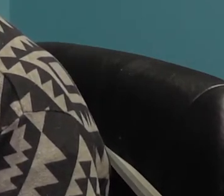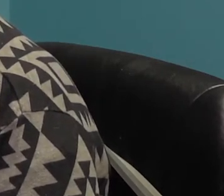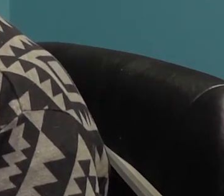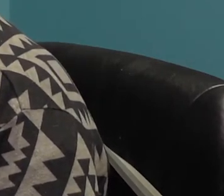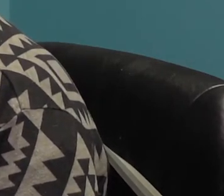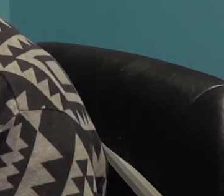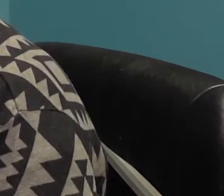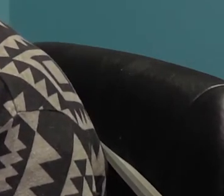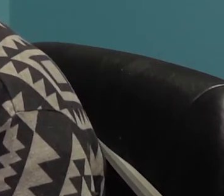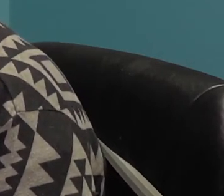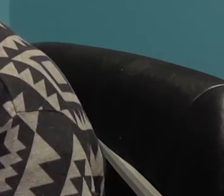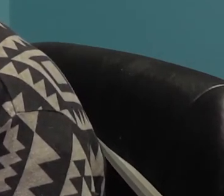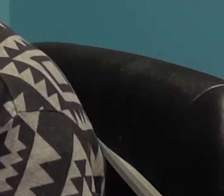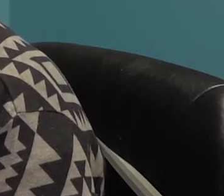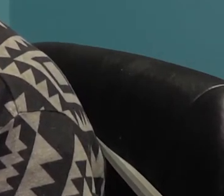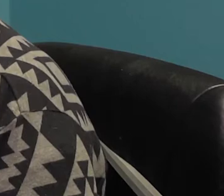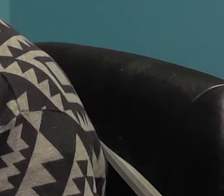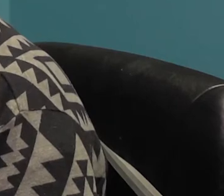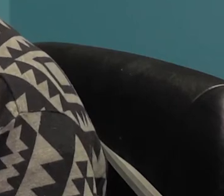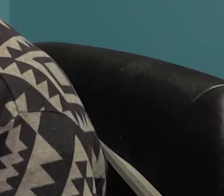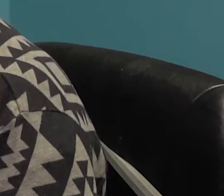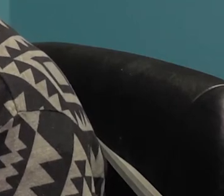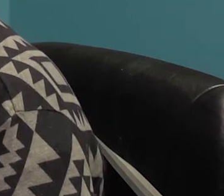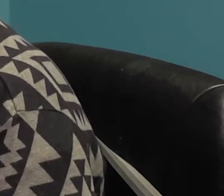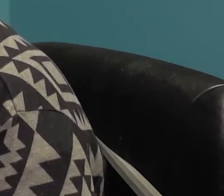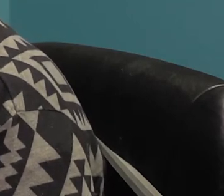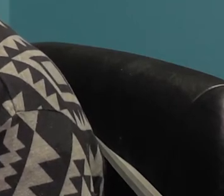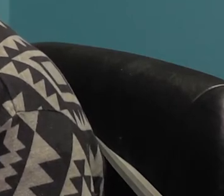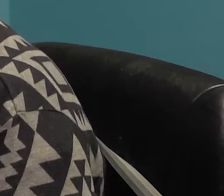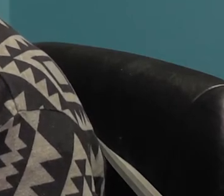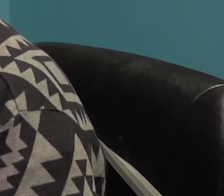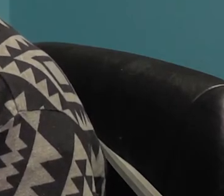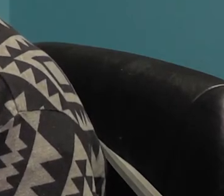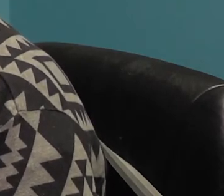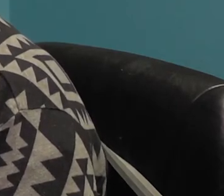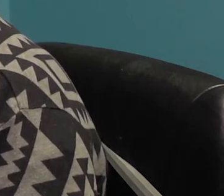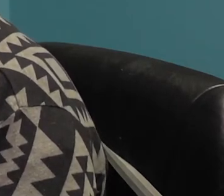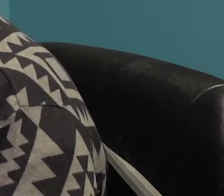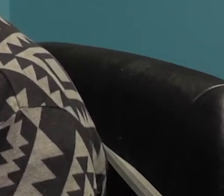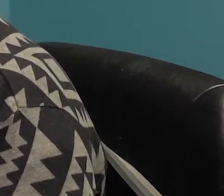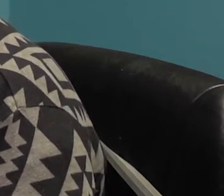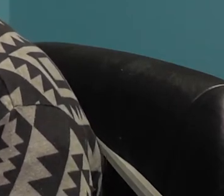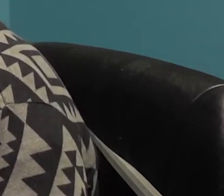Education. Thank you so much for tuning into our DATV